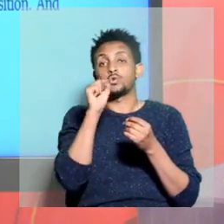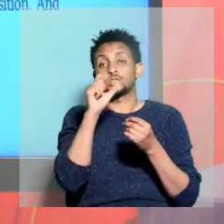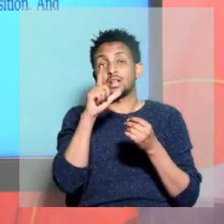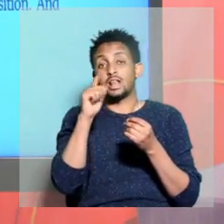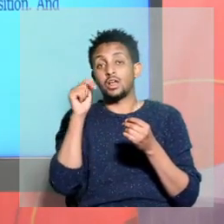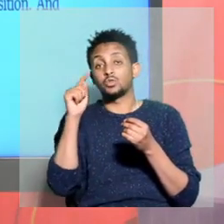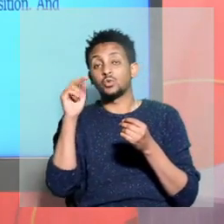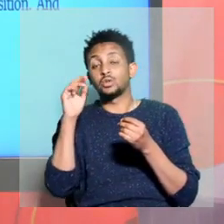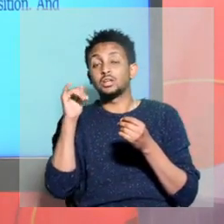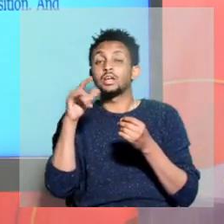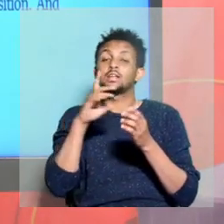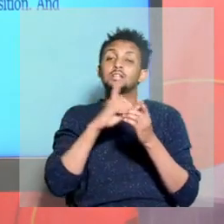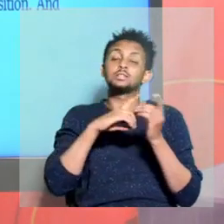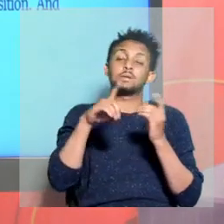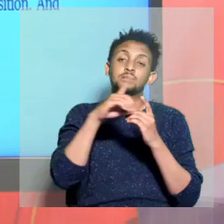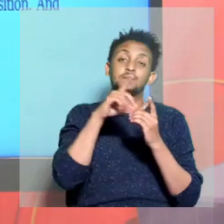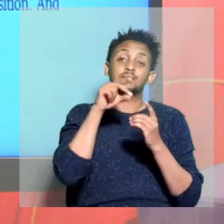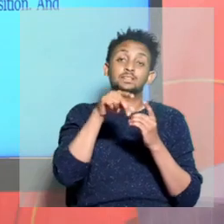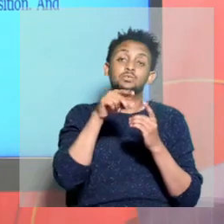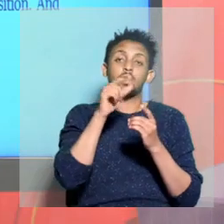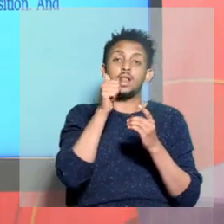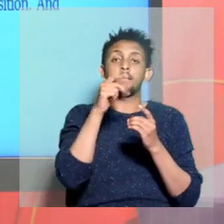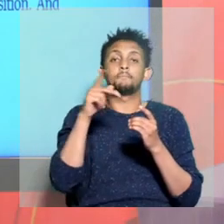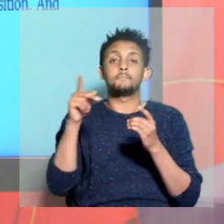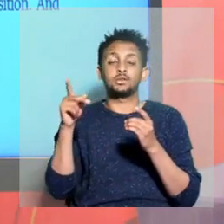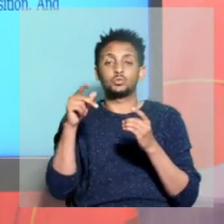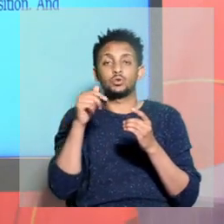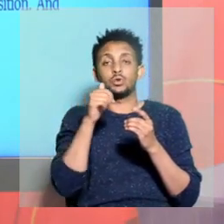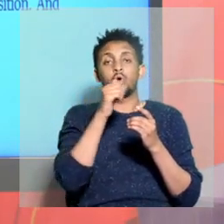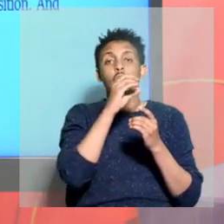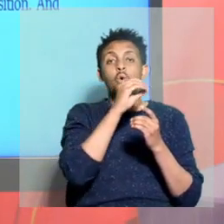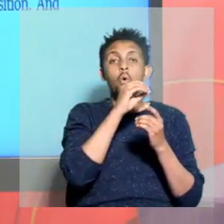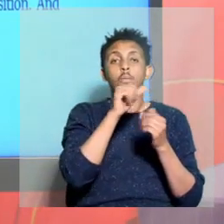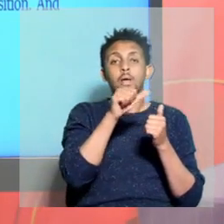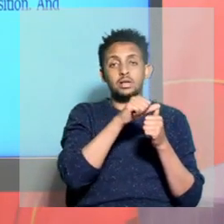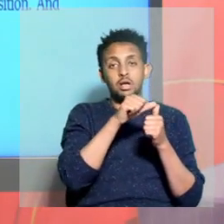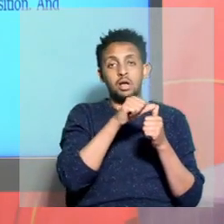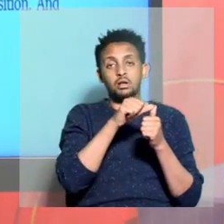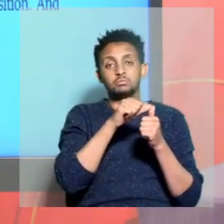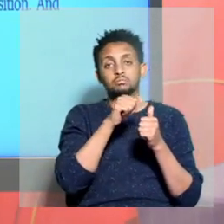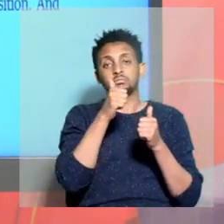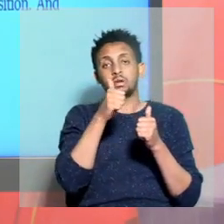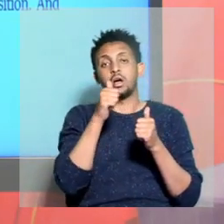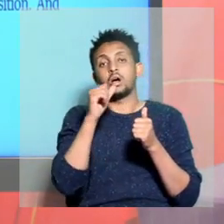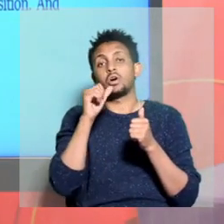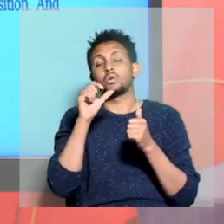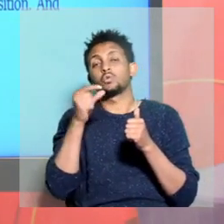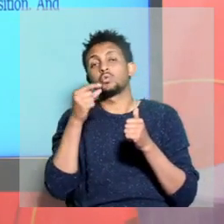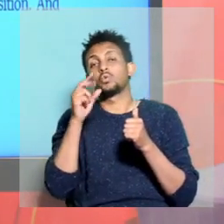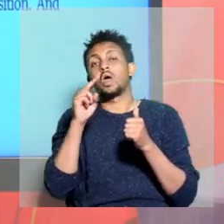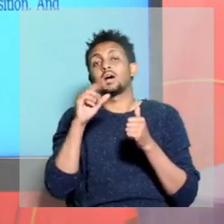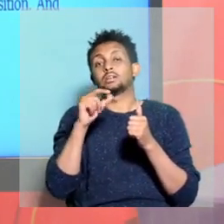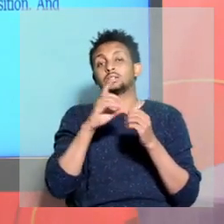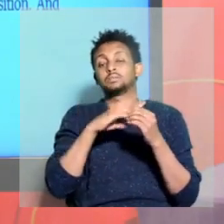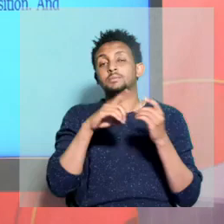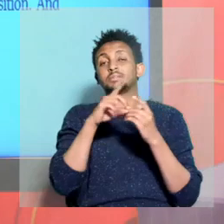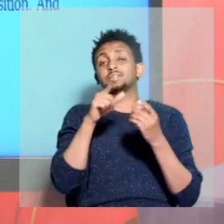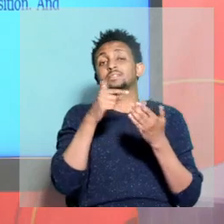body and displacement. And this one is amplitude. Omega is actually angular frequency.